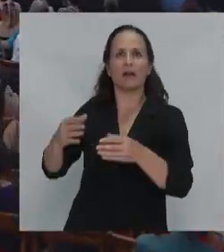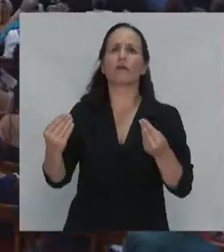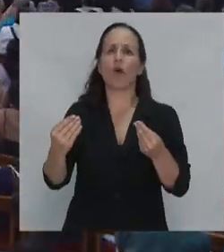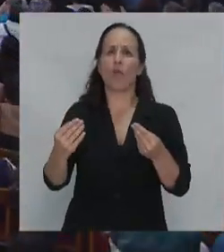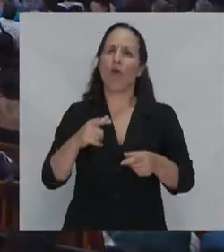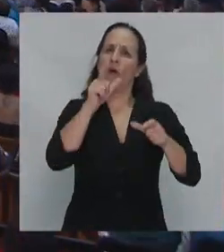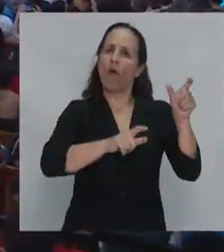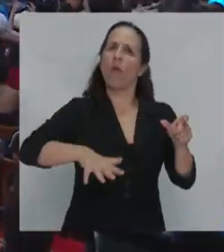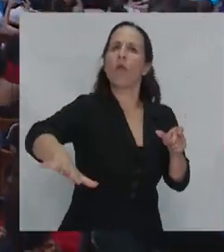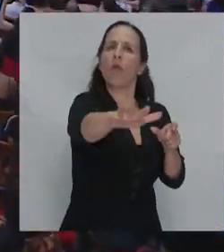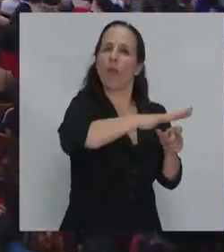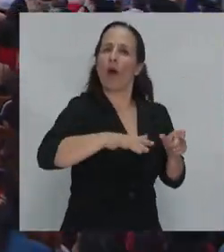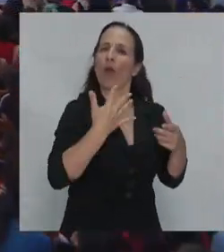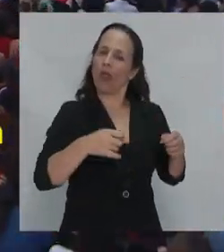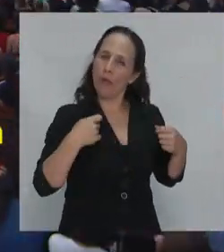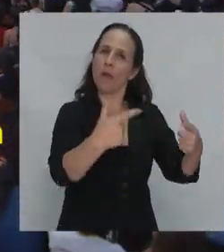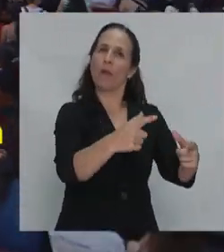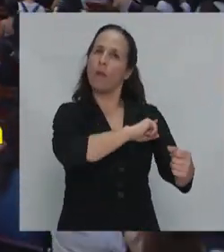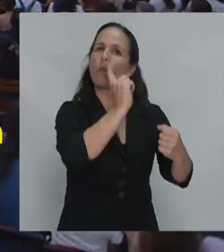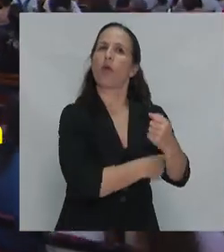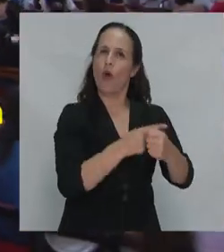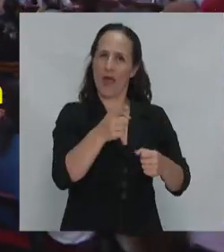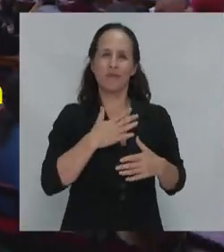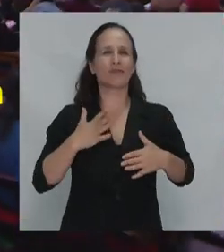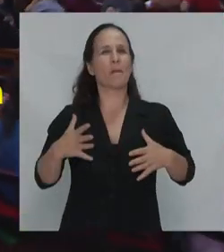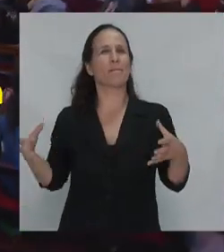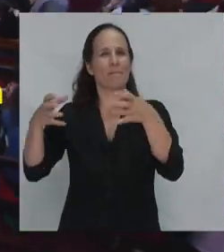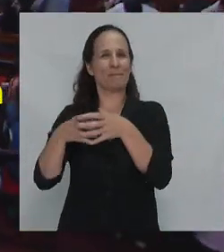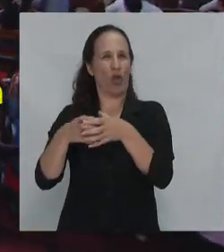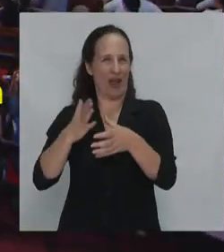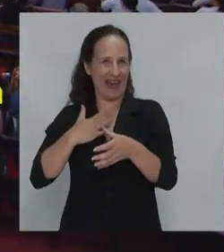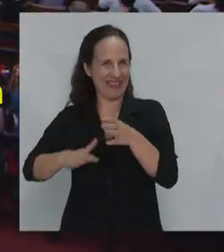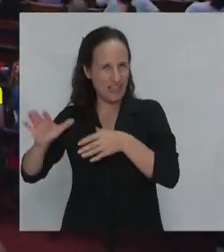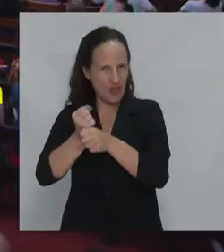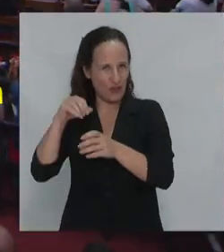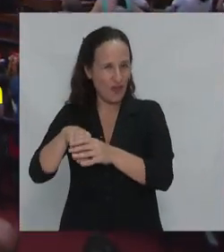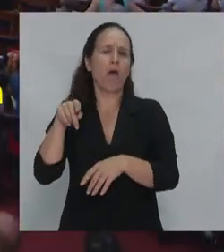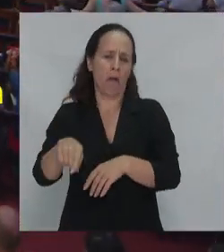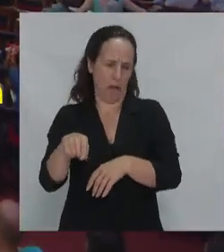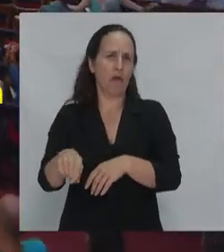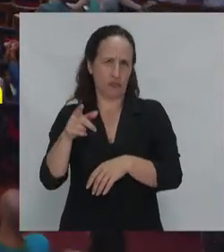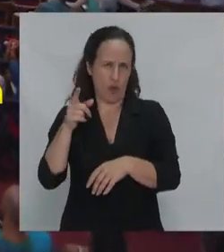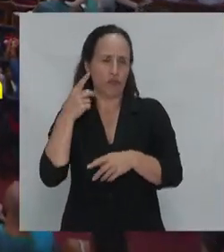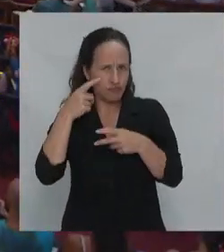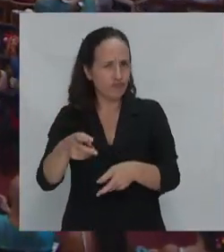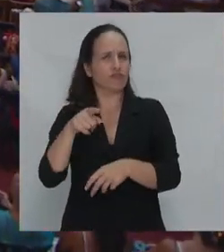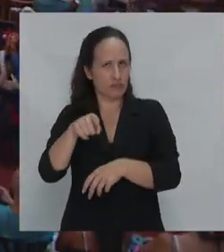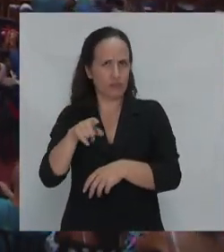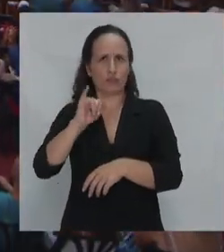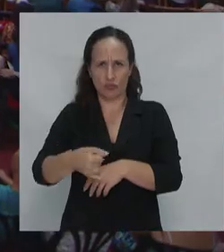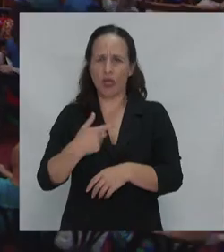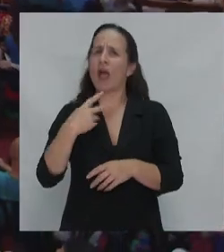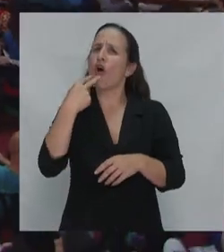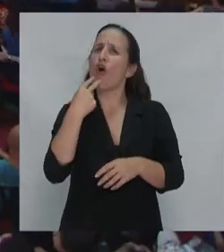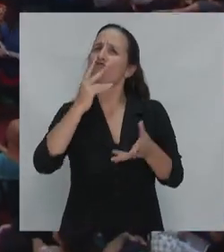have studied it. We have elaborated 11 ways in which the